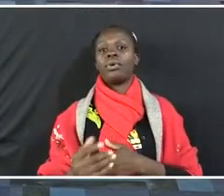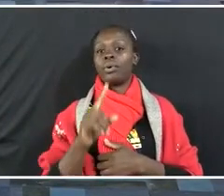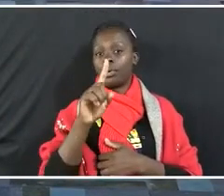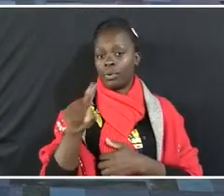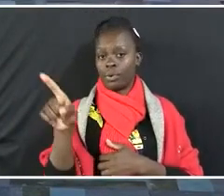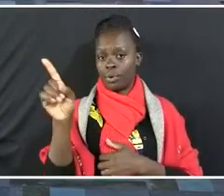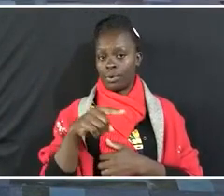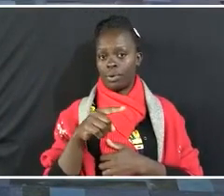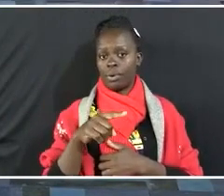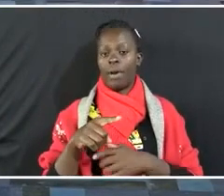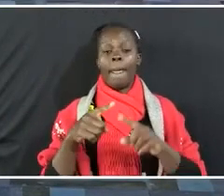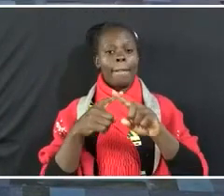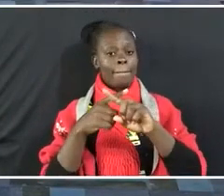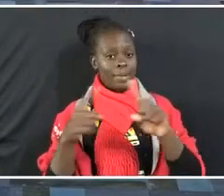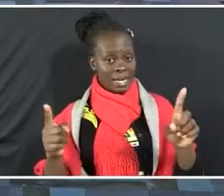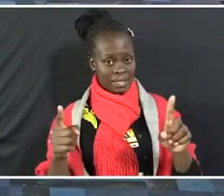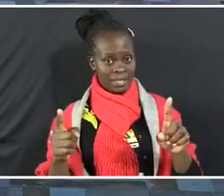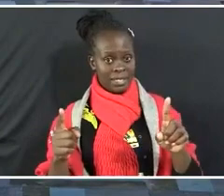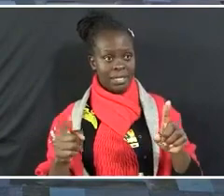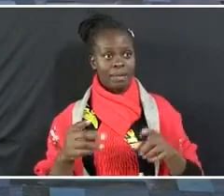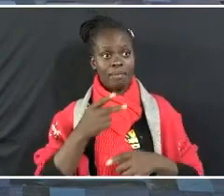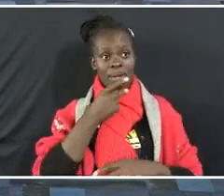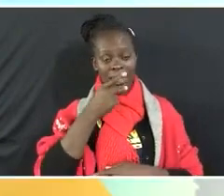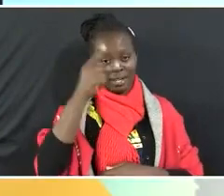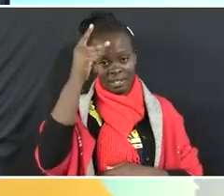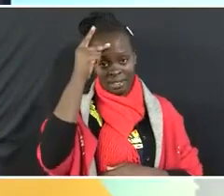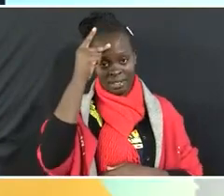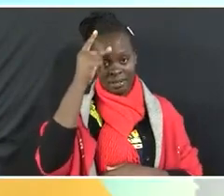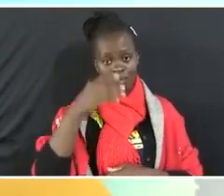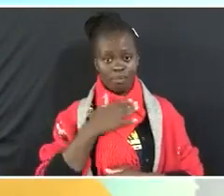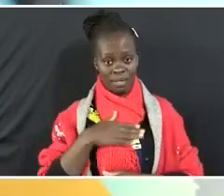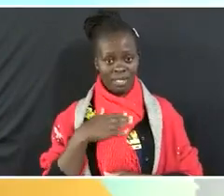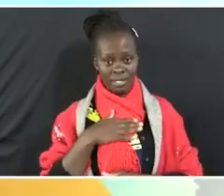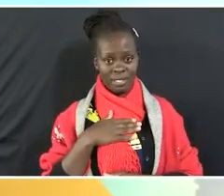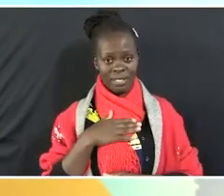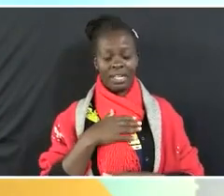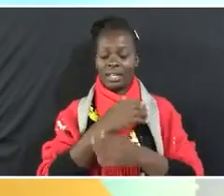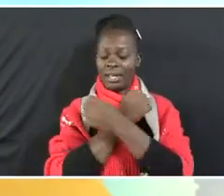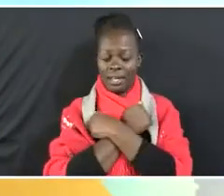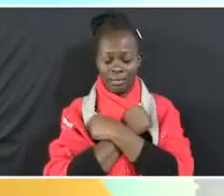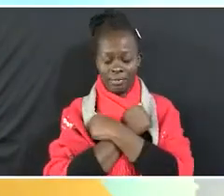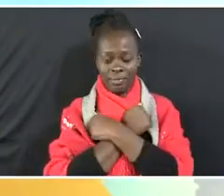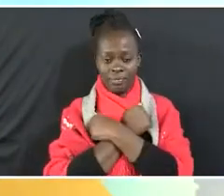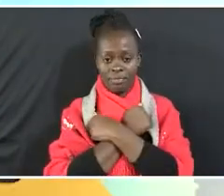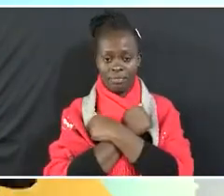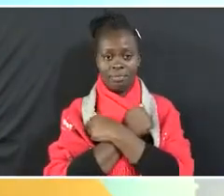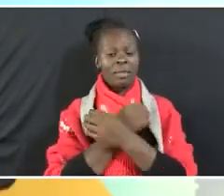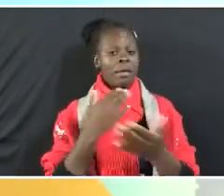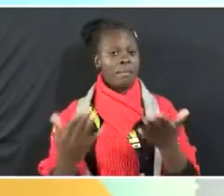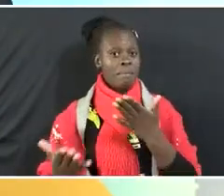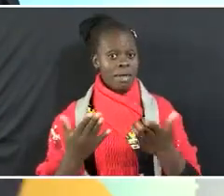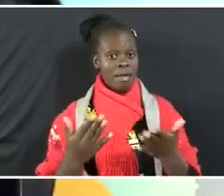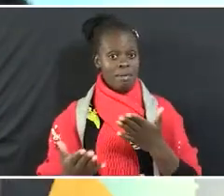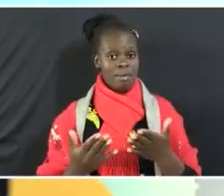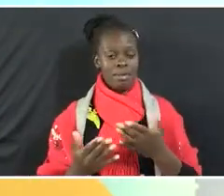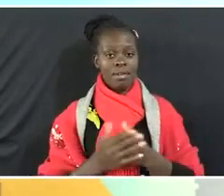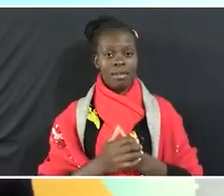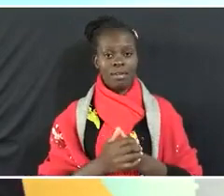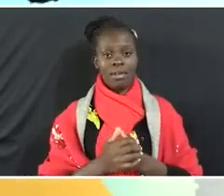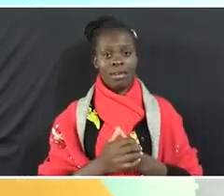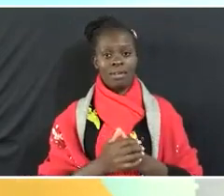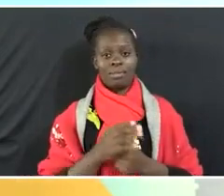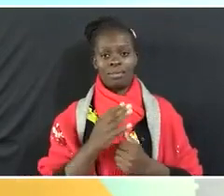as parental love. That thing is there. Even the Bible will say, can a mother forget a